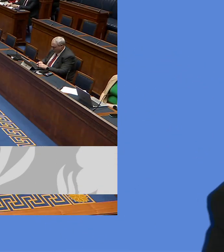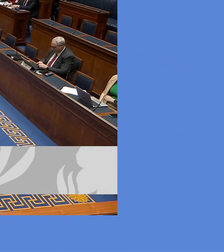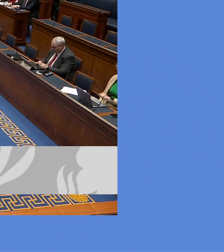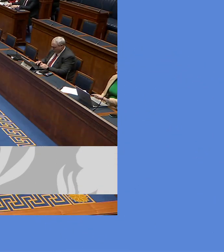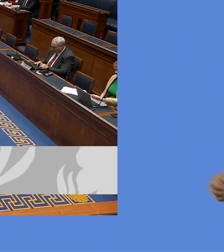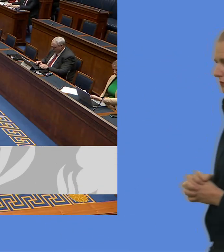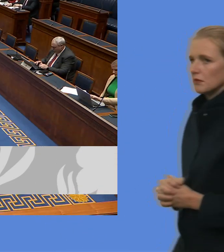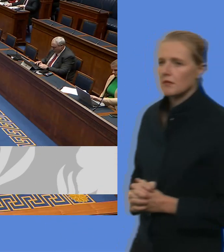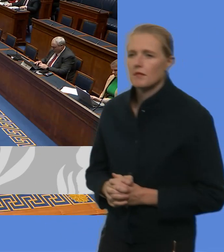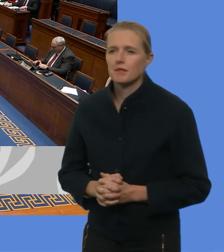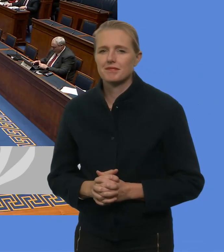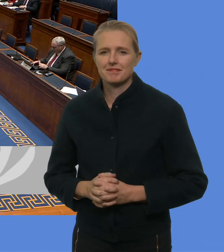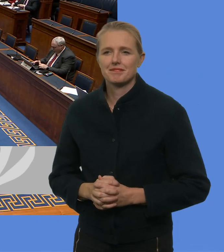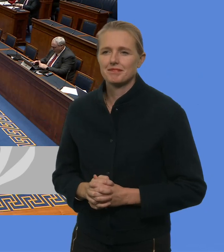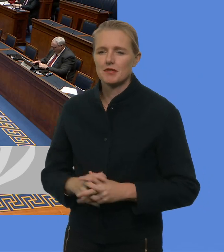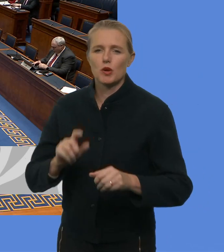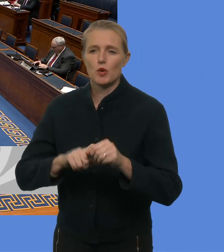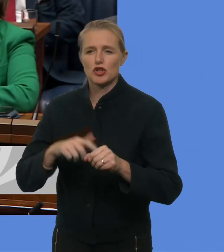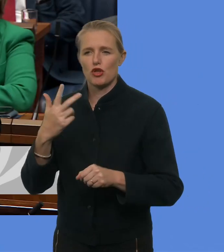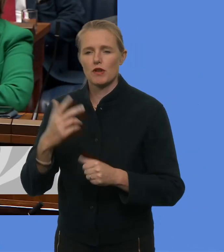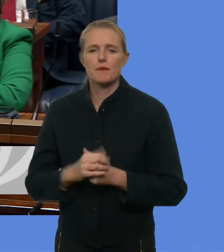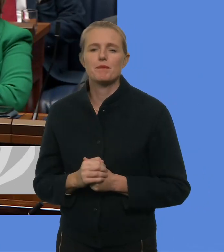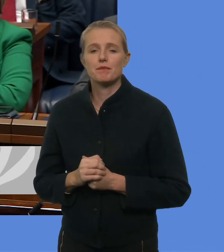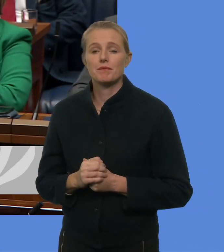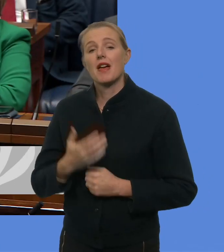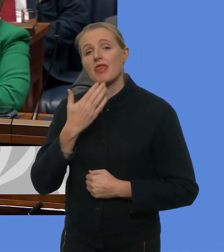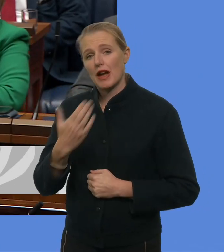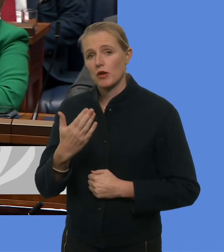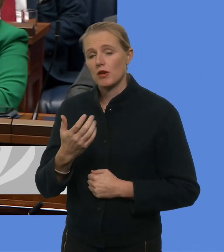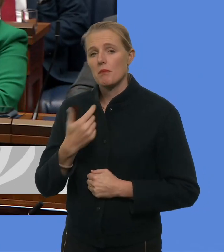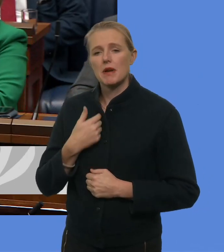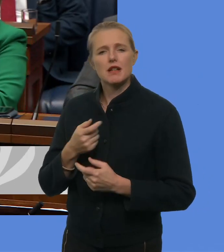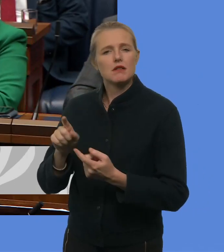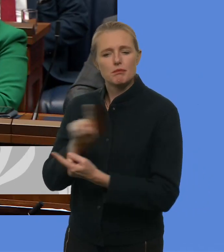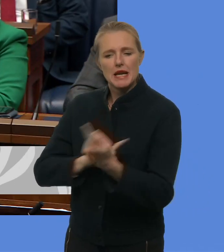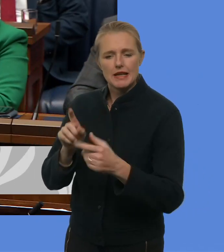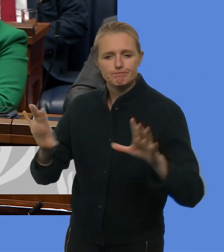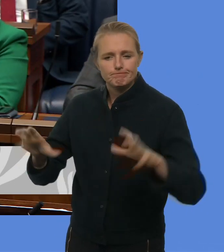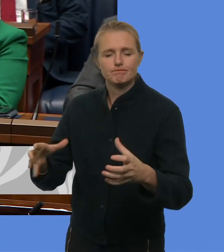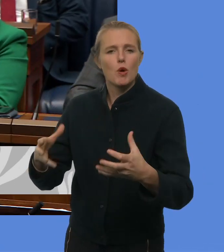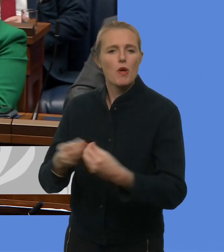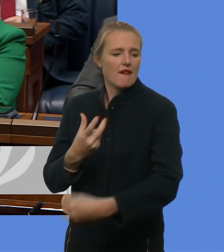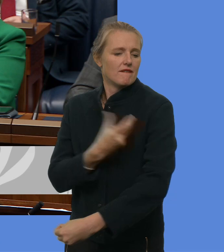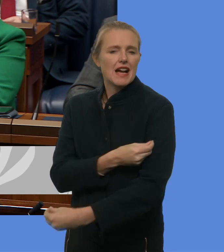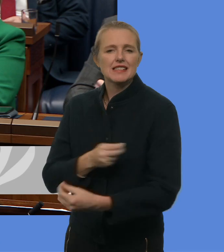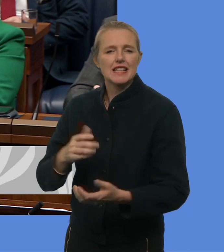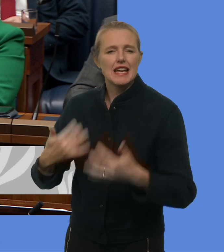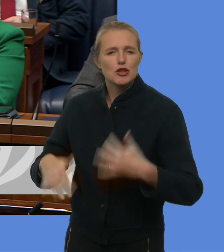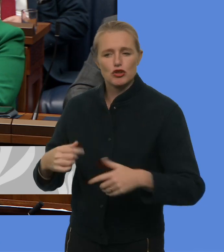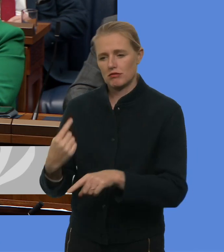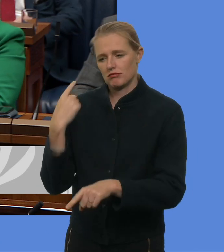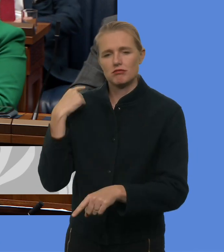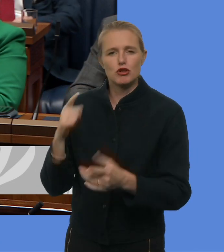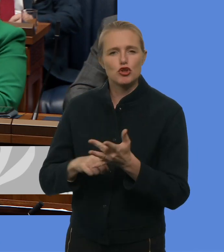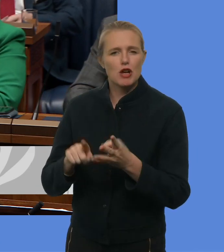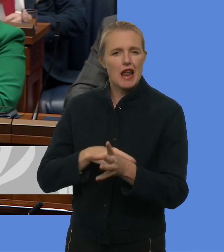Sure. Thank you, Mr. Speaker. We met with the Vaccine Injured and Bereaved Support Group on the 10th of July 2024. The group shared